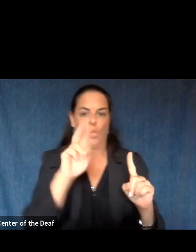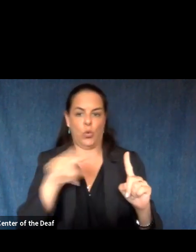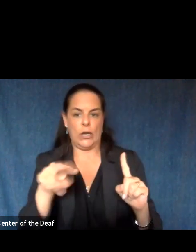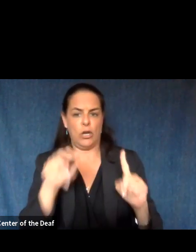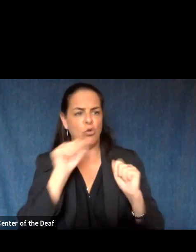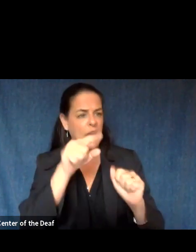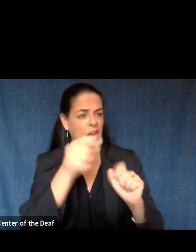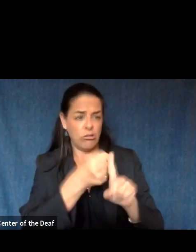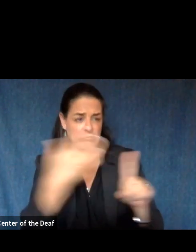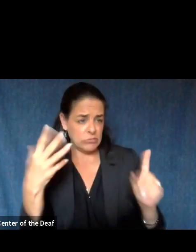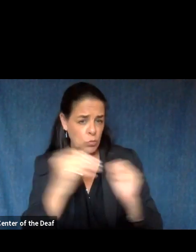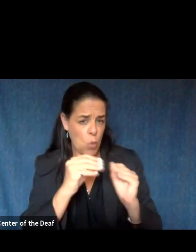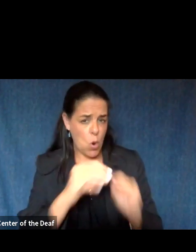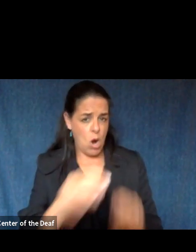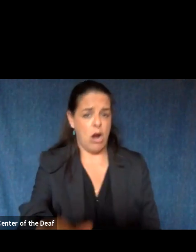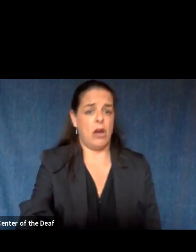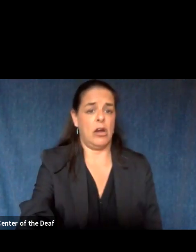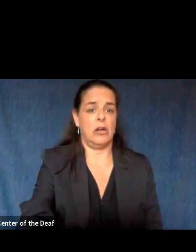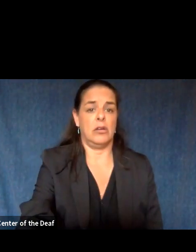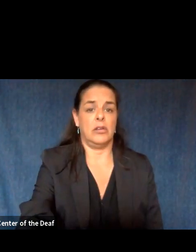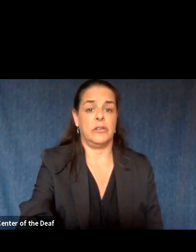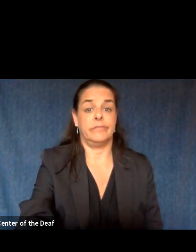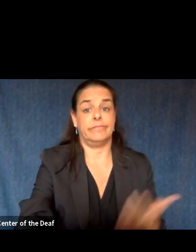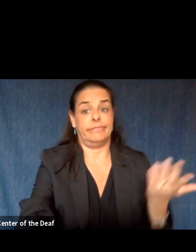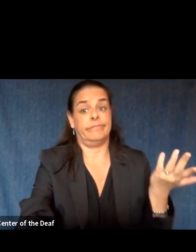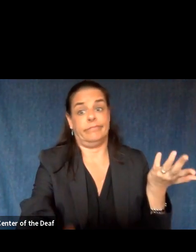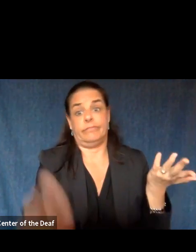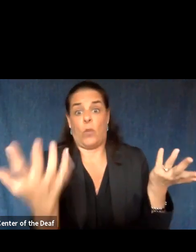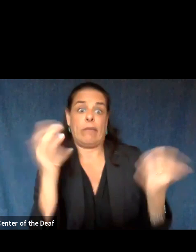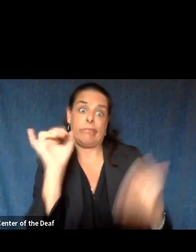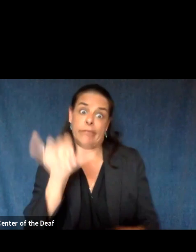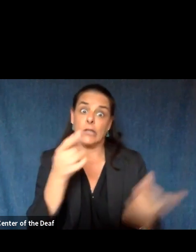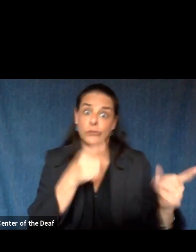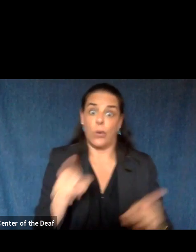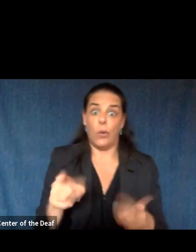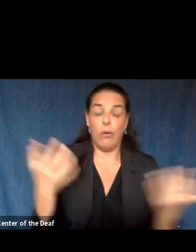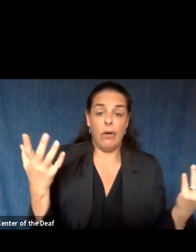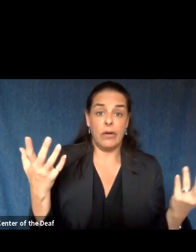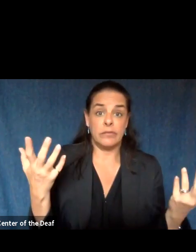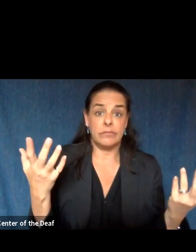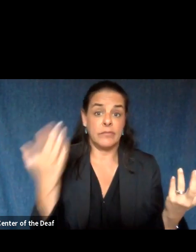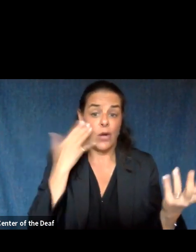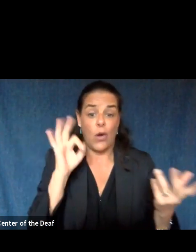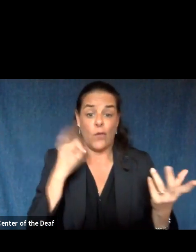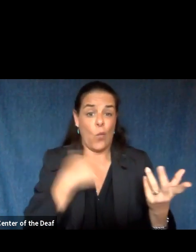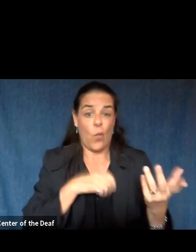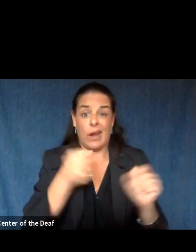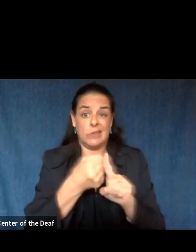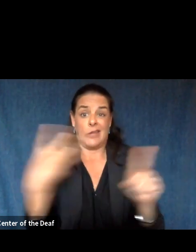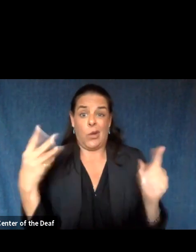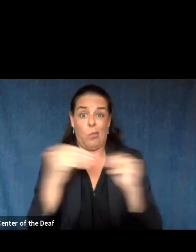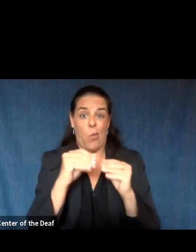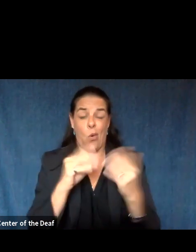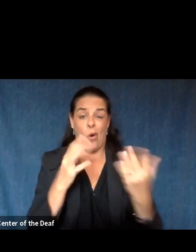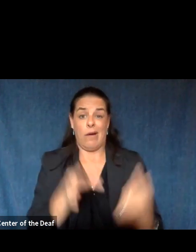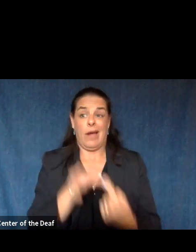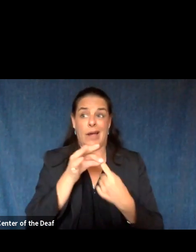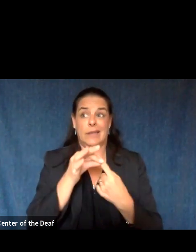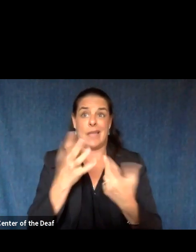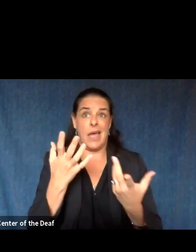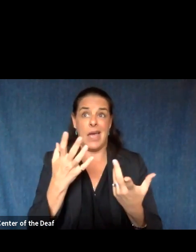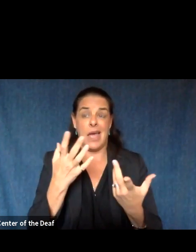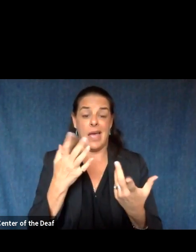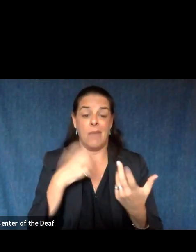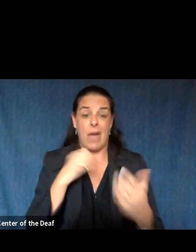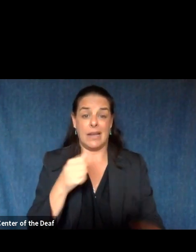trend? That is the trend. And I don't know how we can elaborate more other than to say, by far,